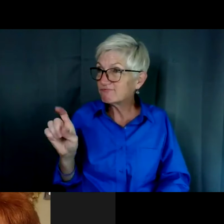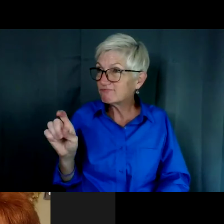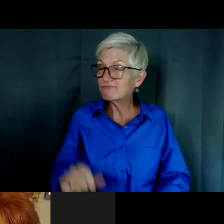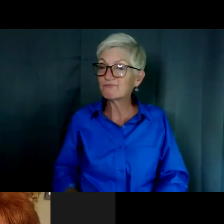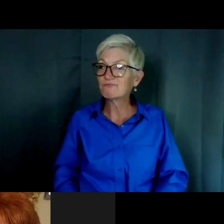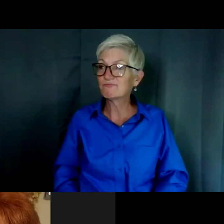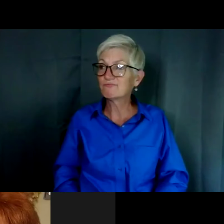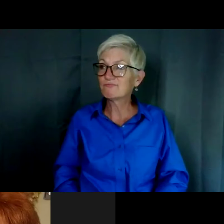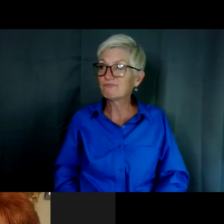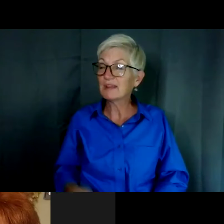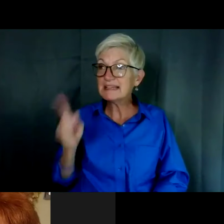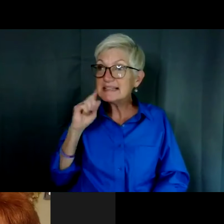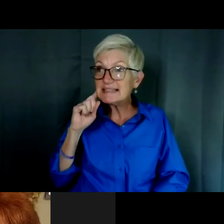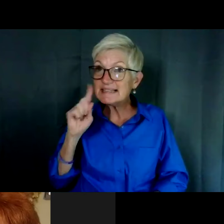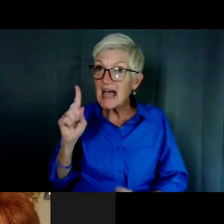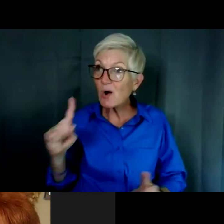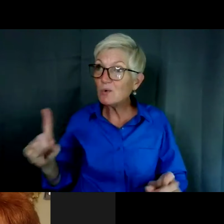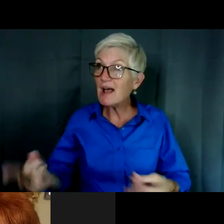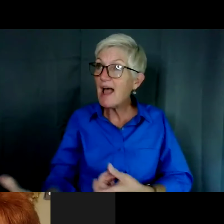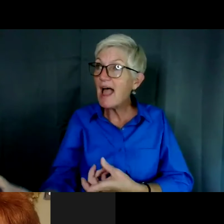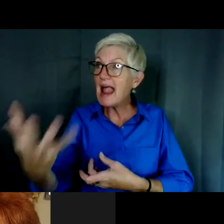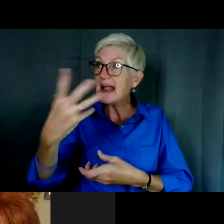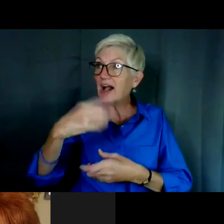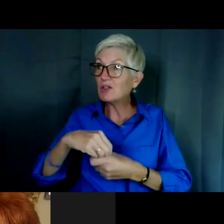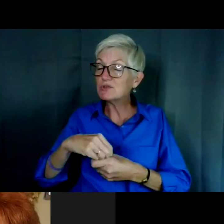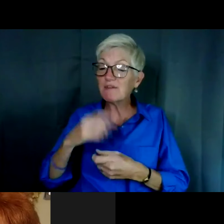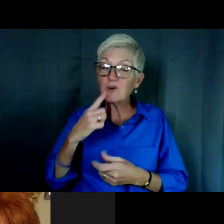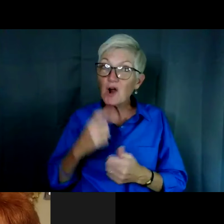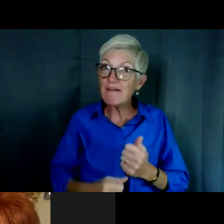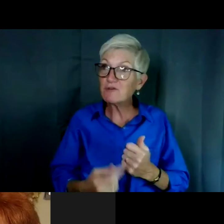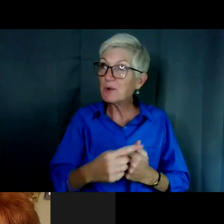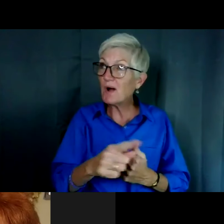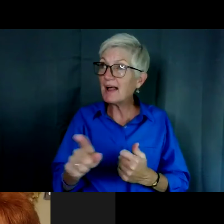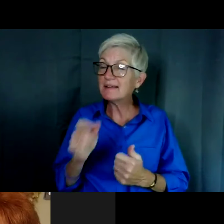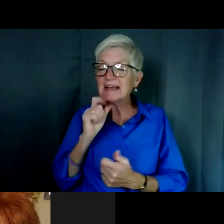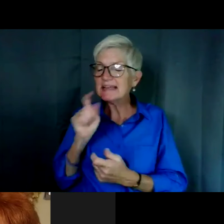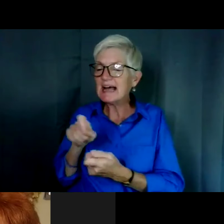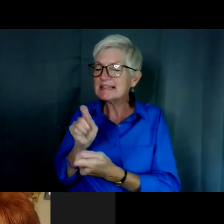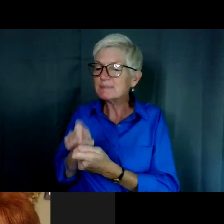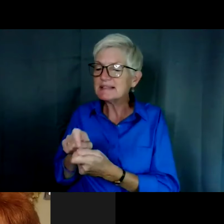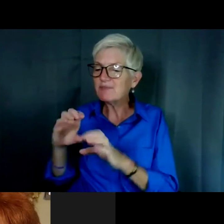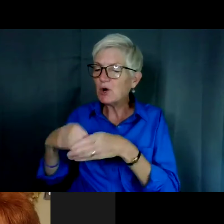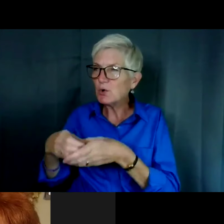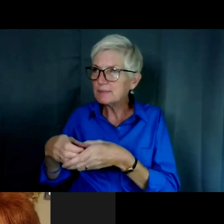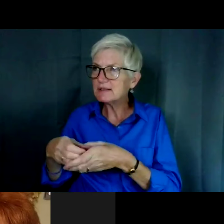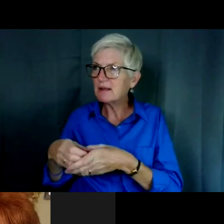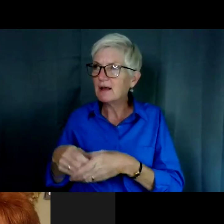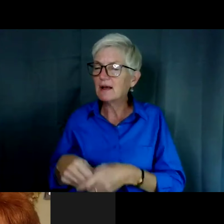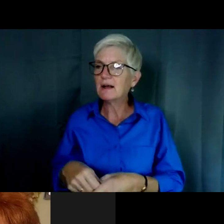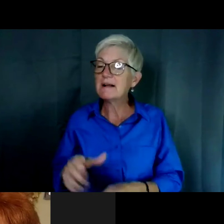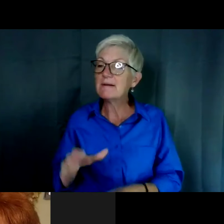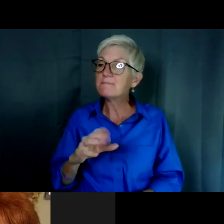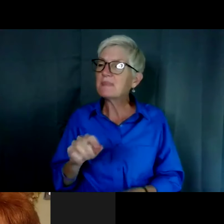Does it sound inclusive to everyone that's out there, not just specific segments? And then also look